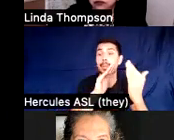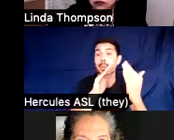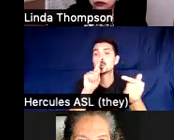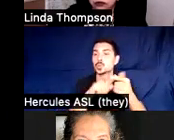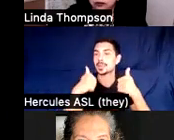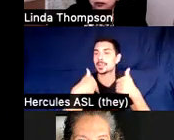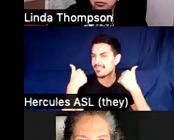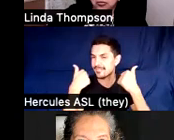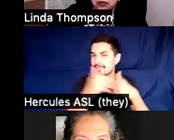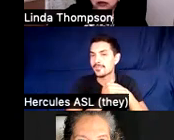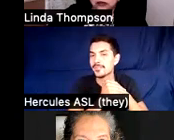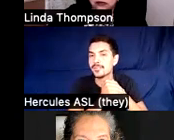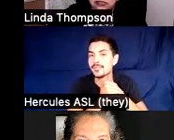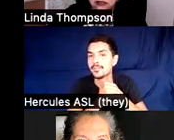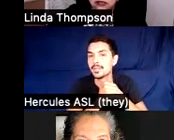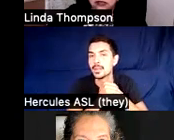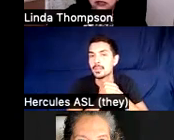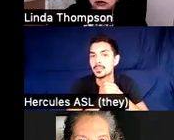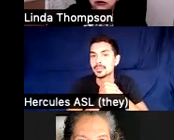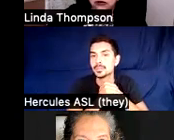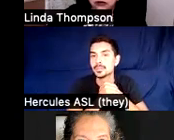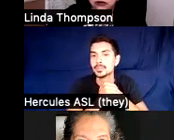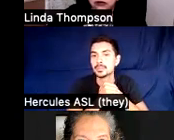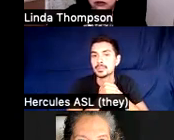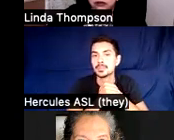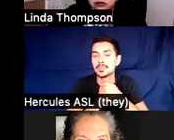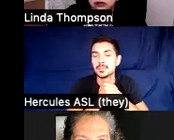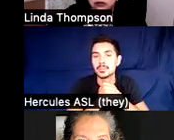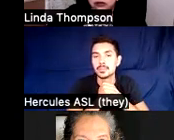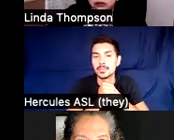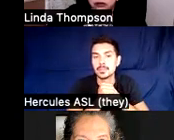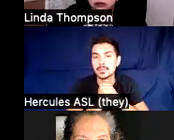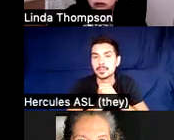life. Let me see here.